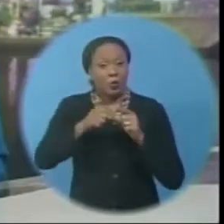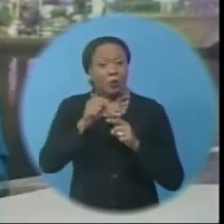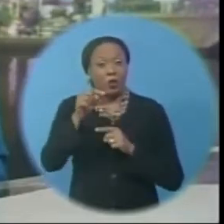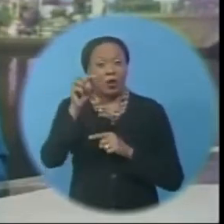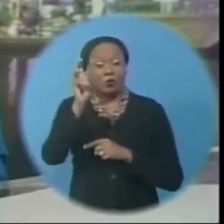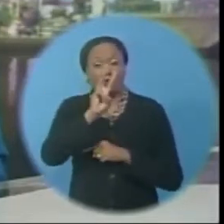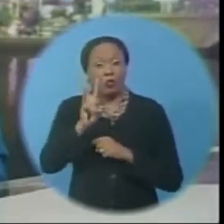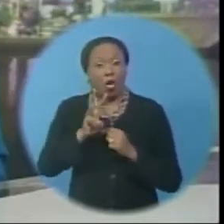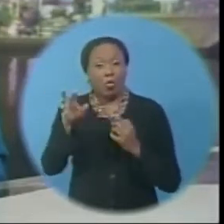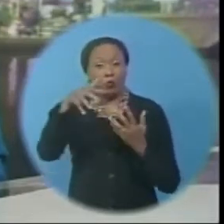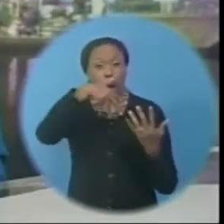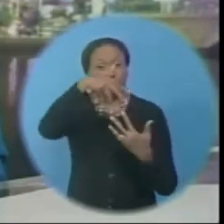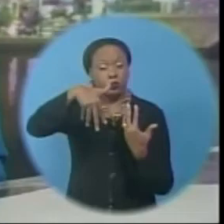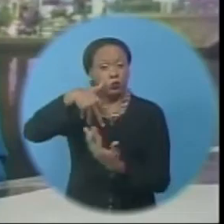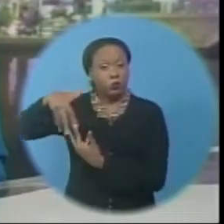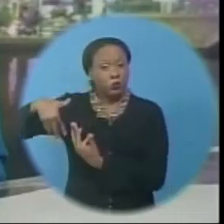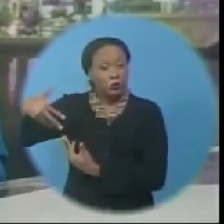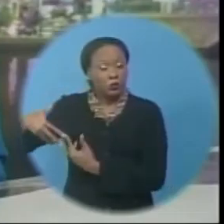moved across the island.